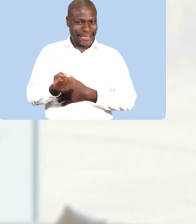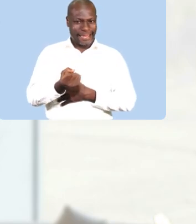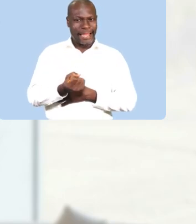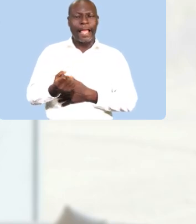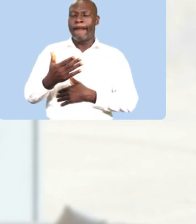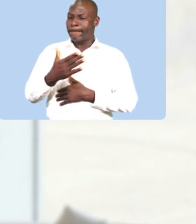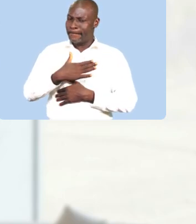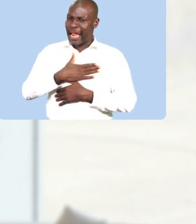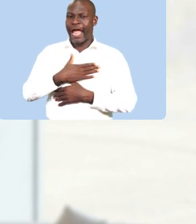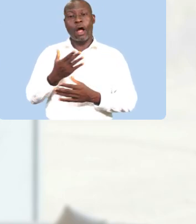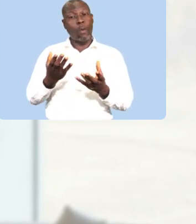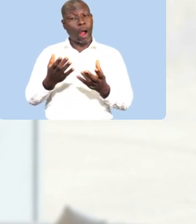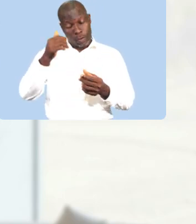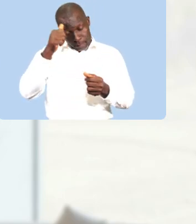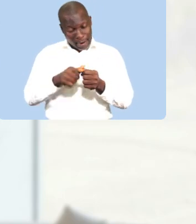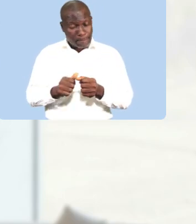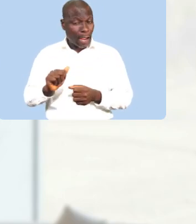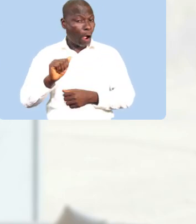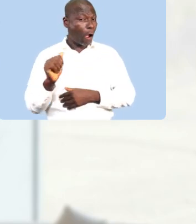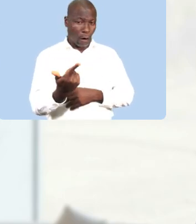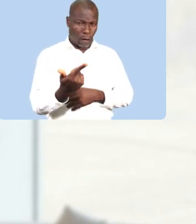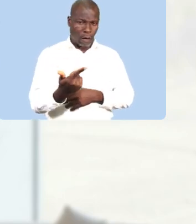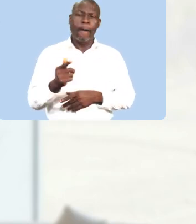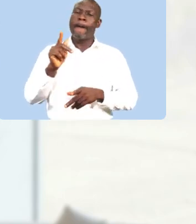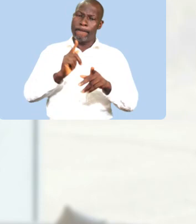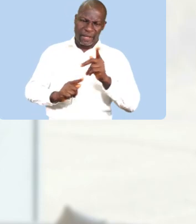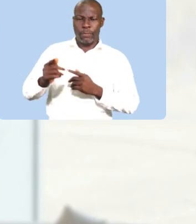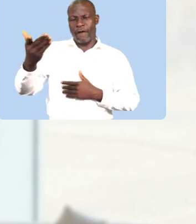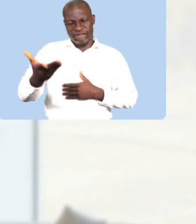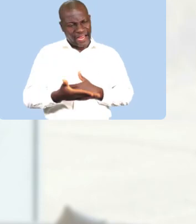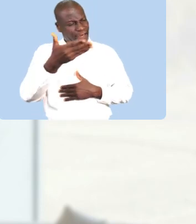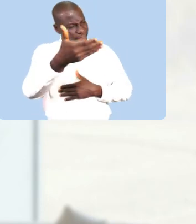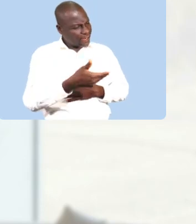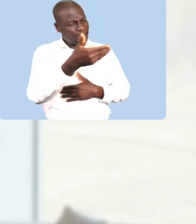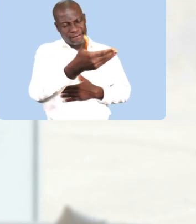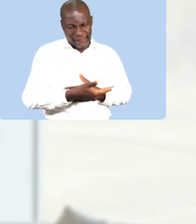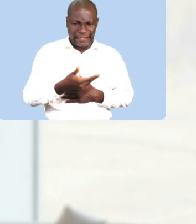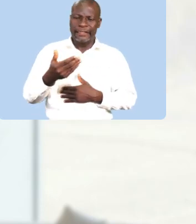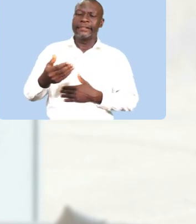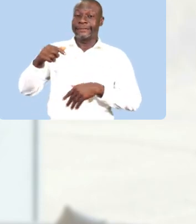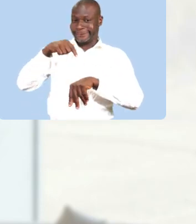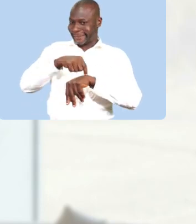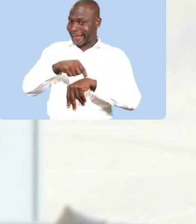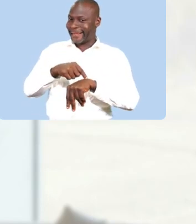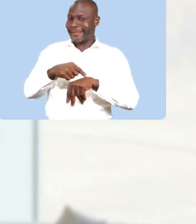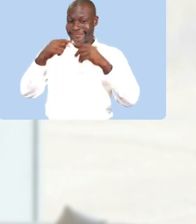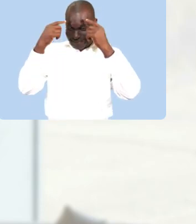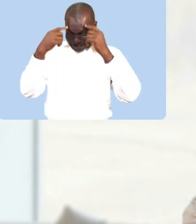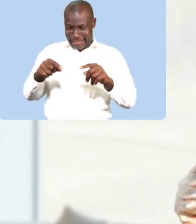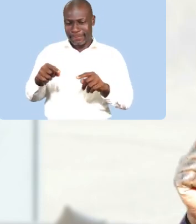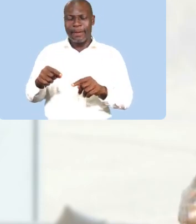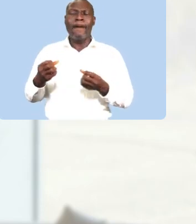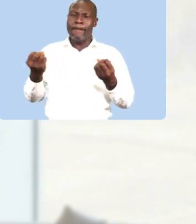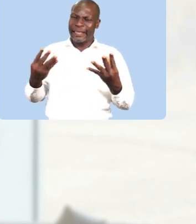Minkai, obibiara, would tell me I asked that among special invitation, say a brano asson. Na ye shock crying, send you papa bray, baby a